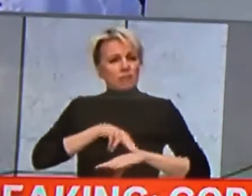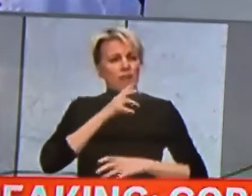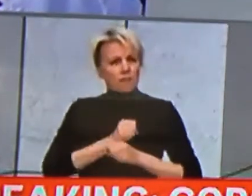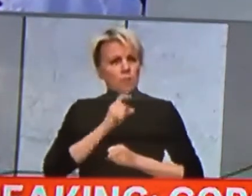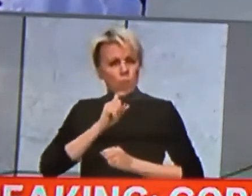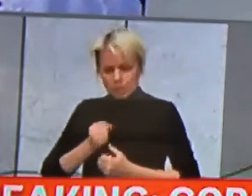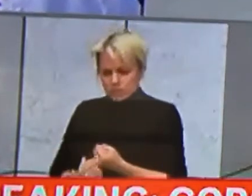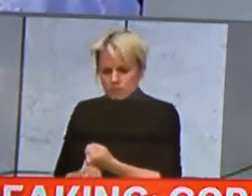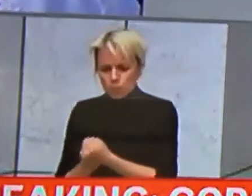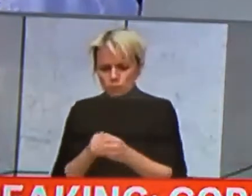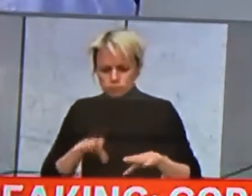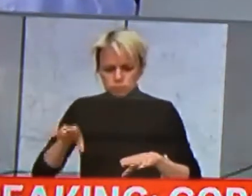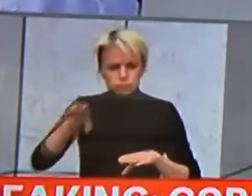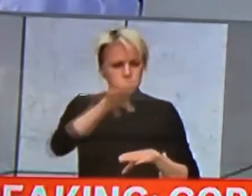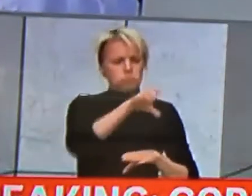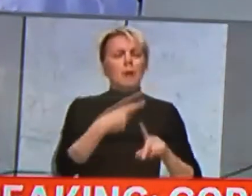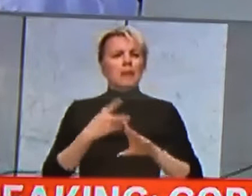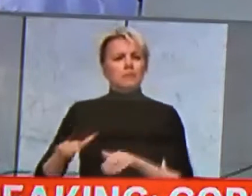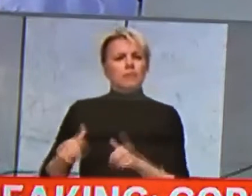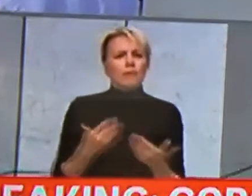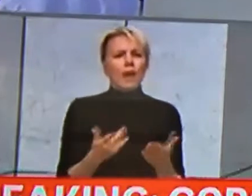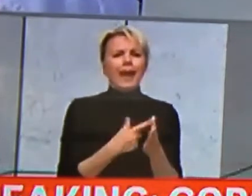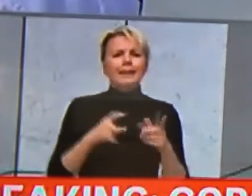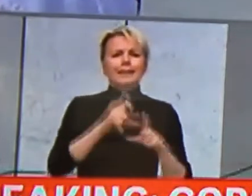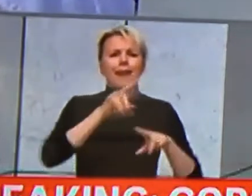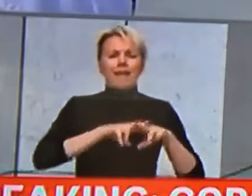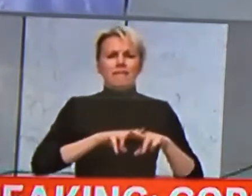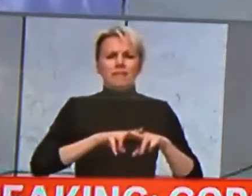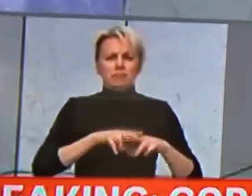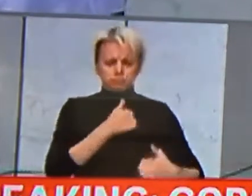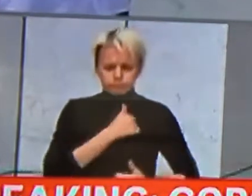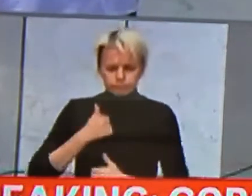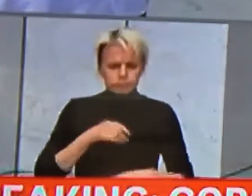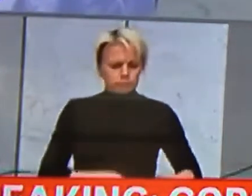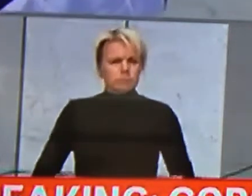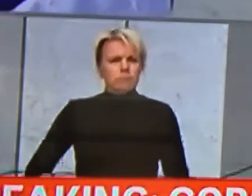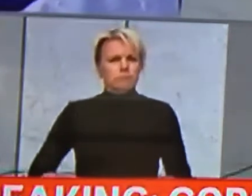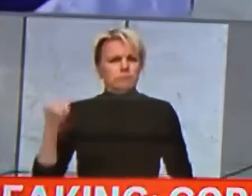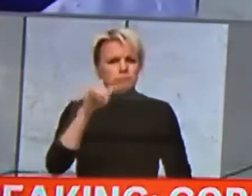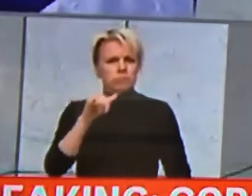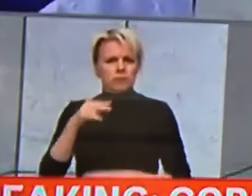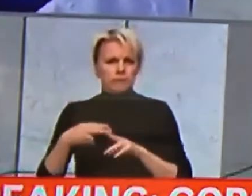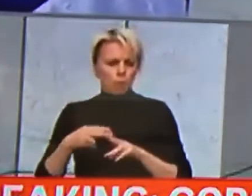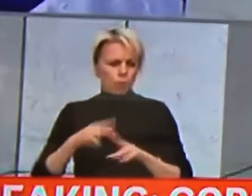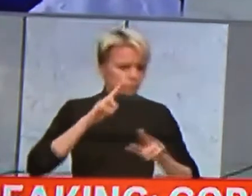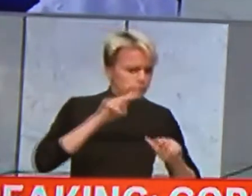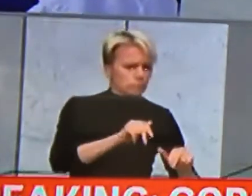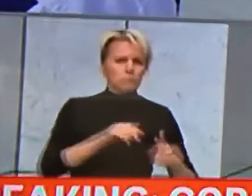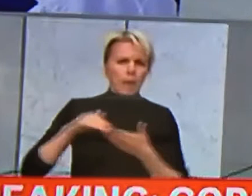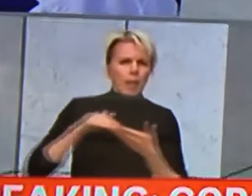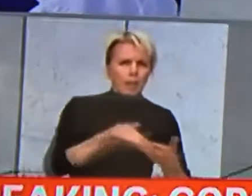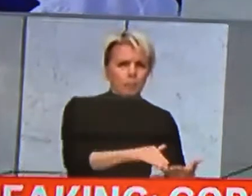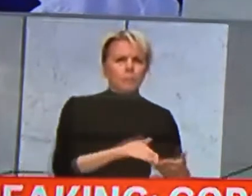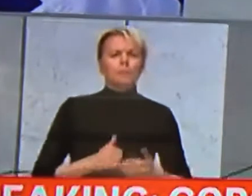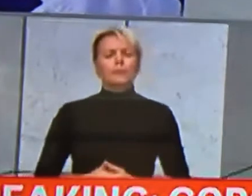the Australian Defence Forces or the Australian Border Force, and there's some transport arrangements, but that is being worked together on right now between the Department of